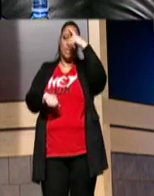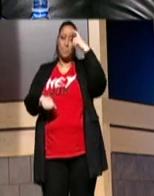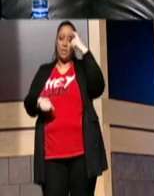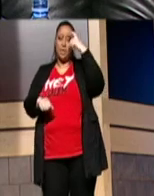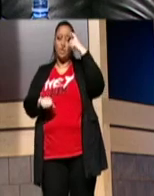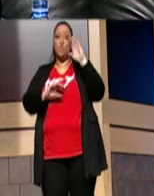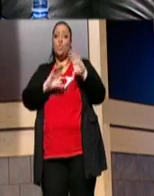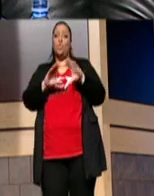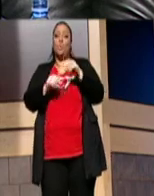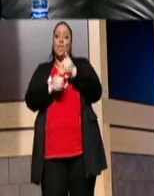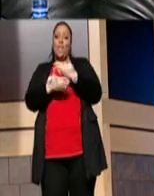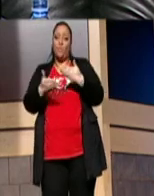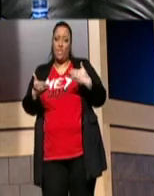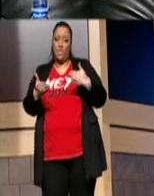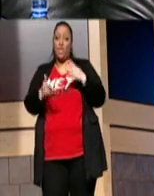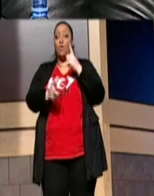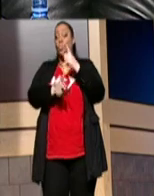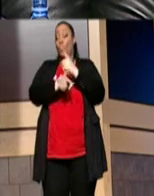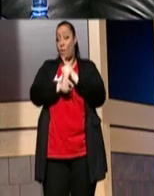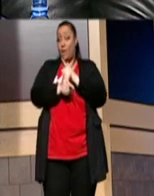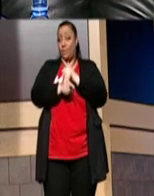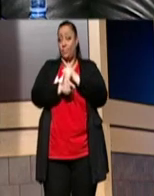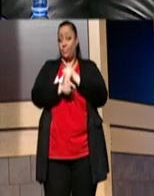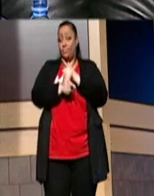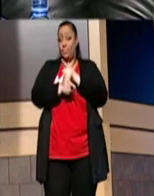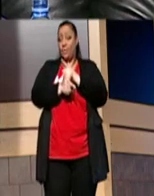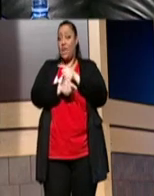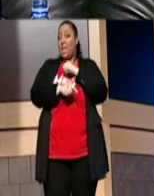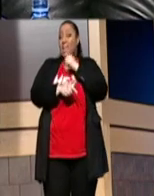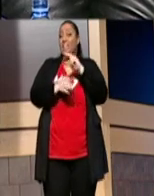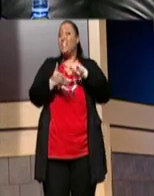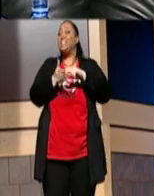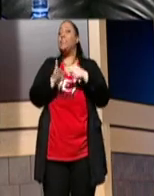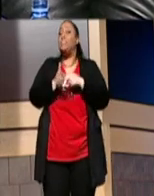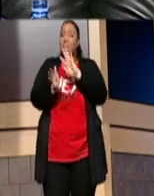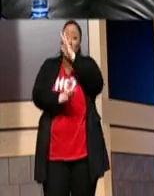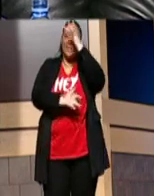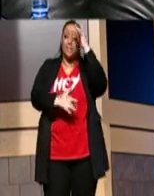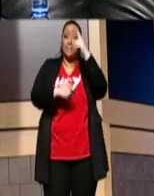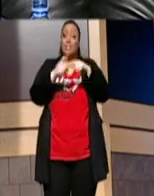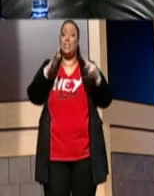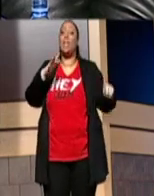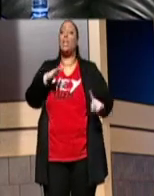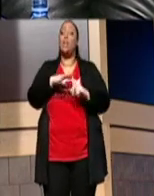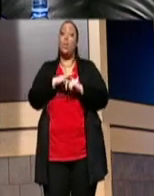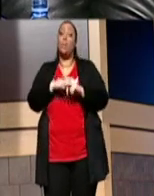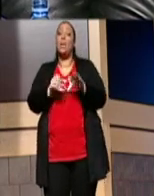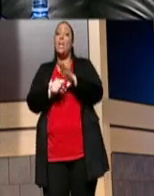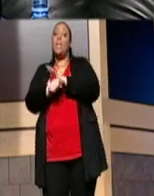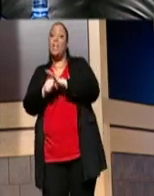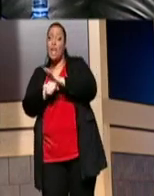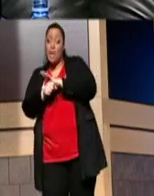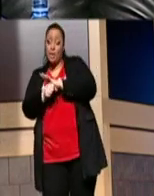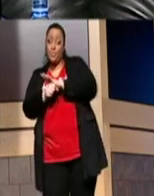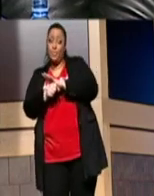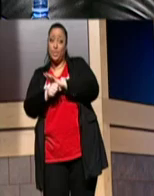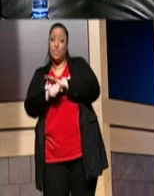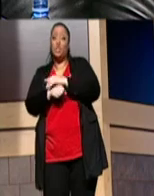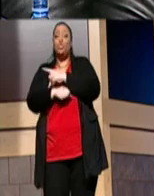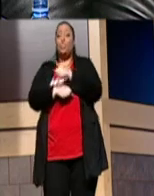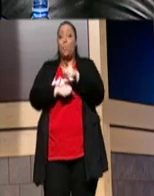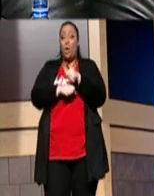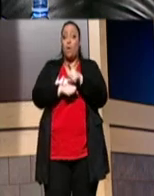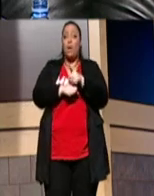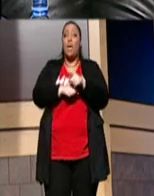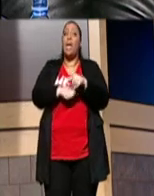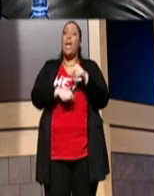doing everything right, it doesn't mean that pestilence can't come. Mm-hmm. And, you know, in the areas that you may be occupying. So I think in a